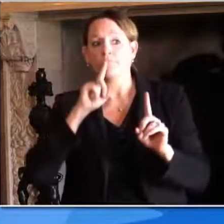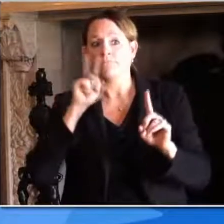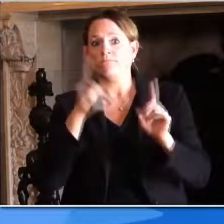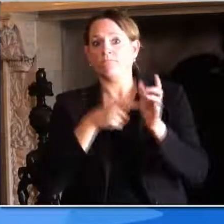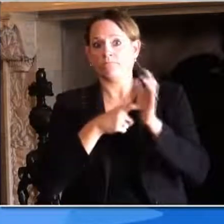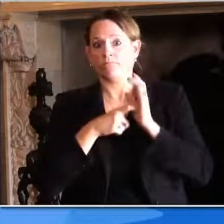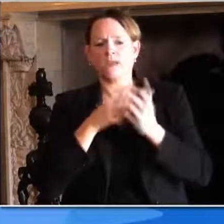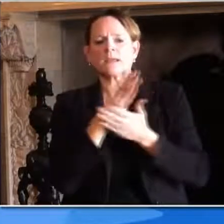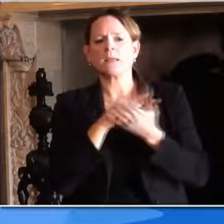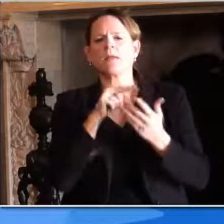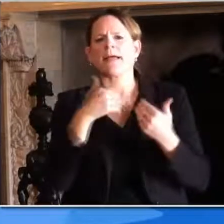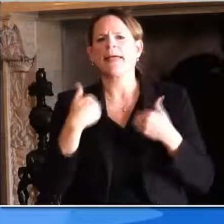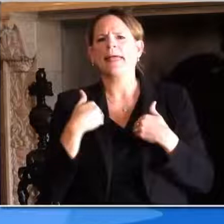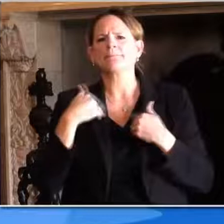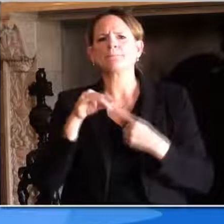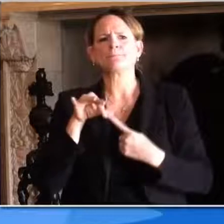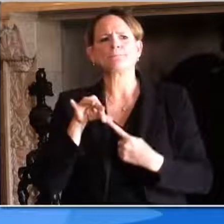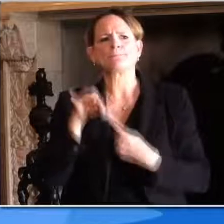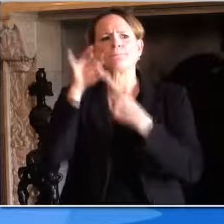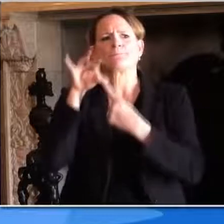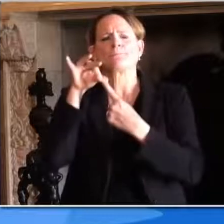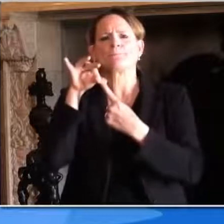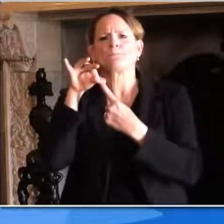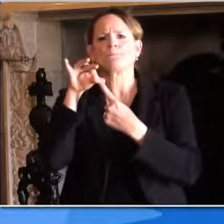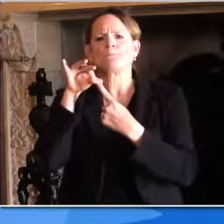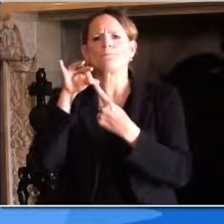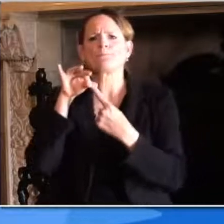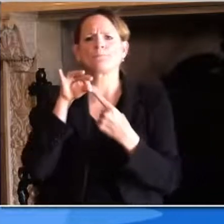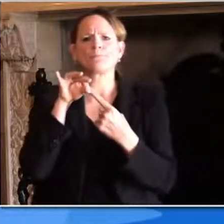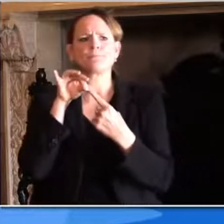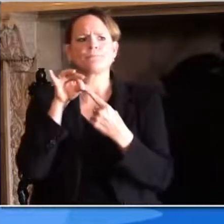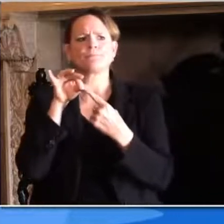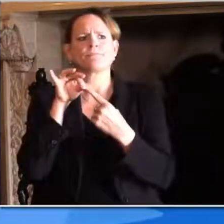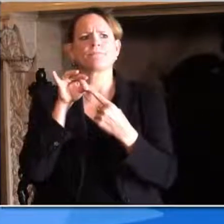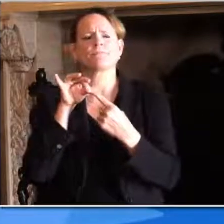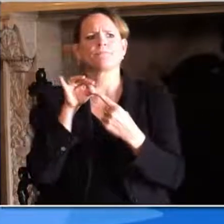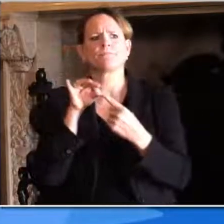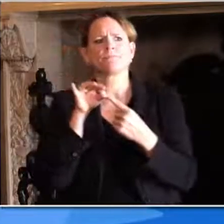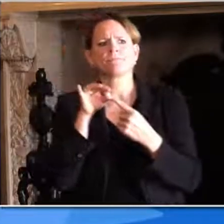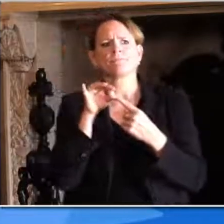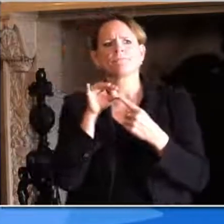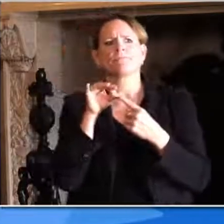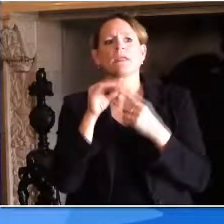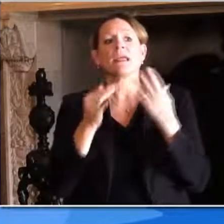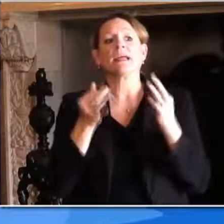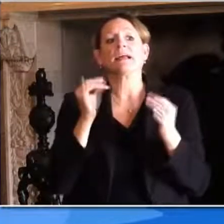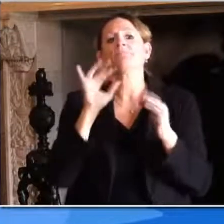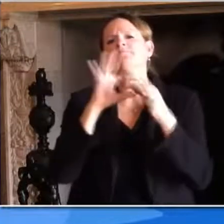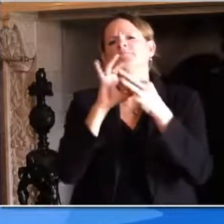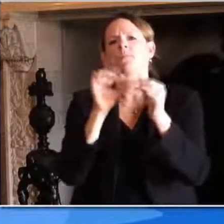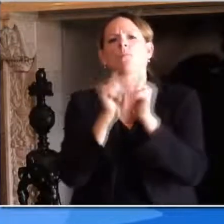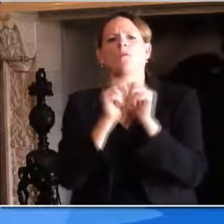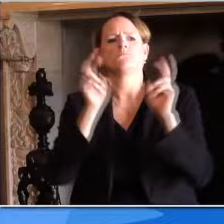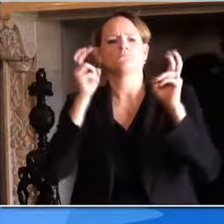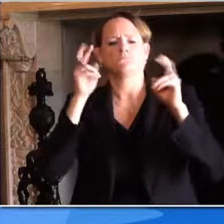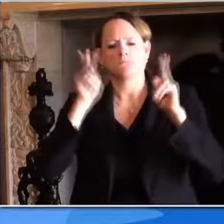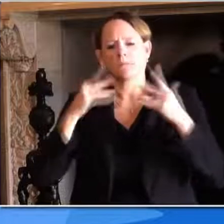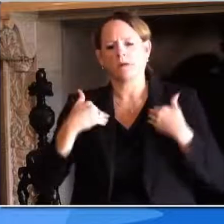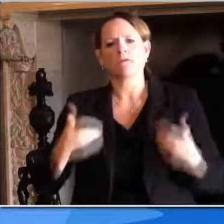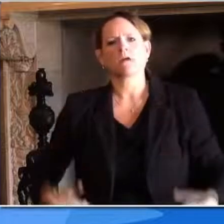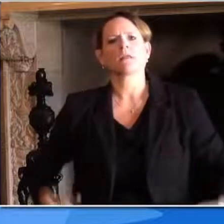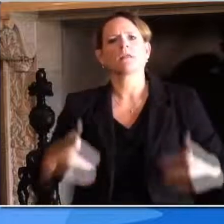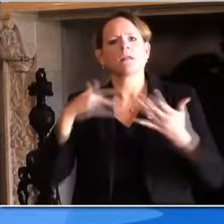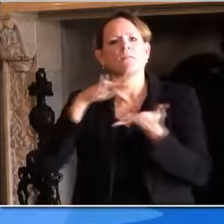at certain times. And obviously there's the medical exemptions for businesses and places that are trying